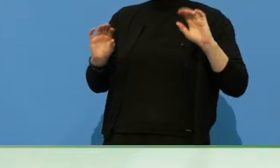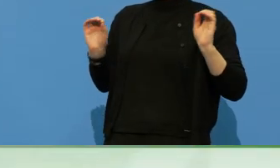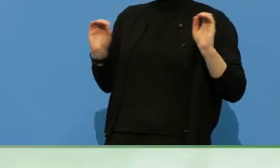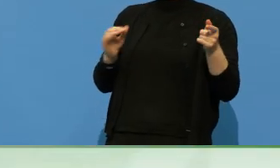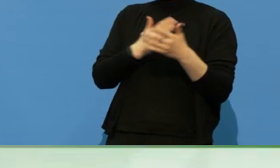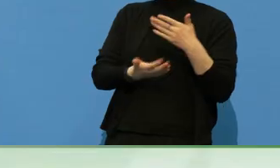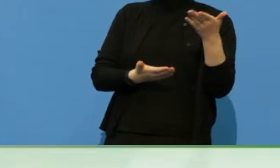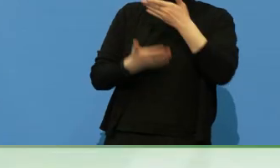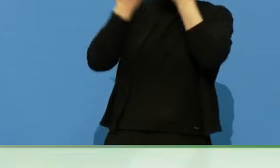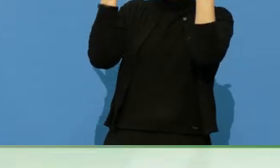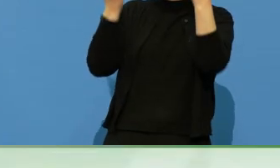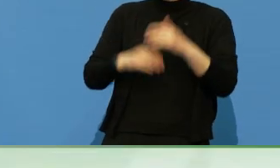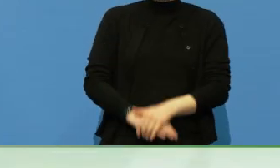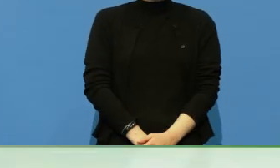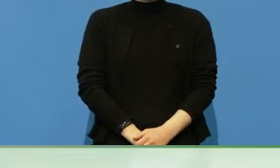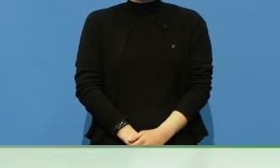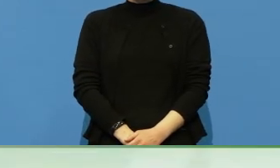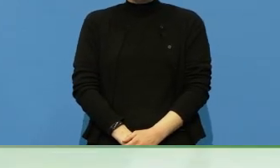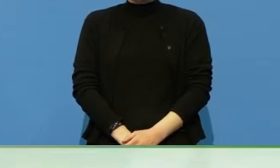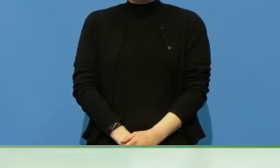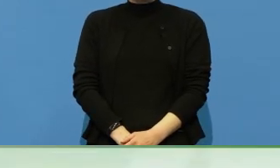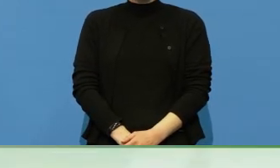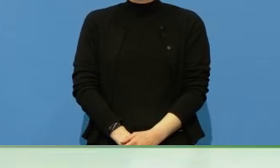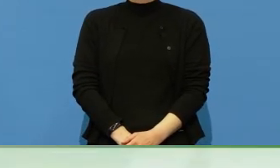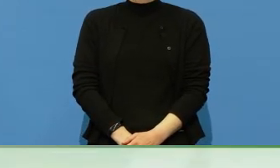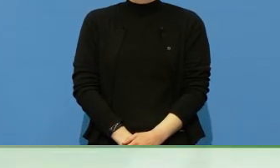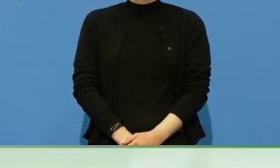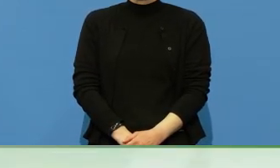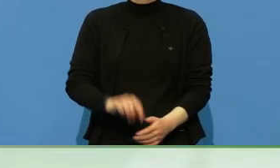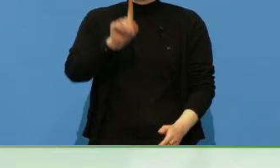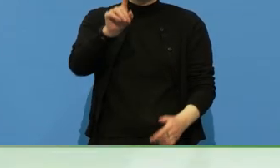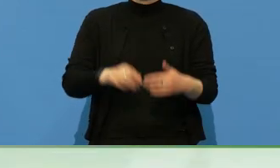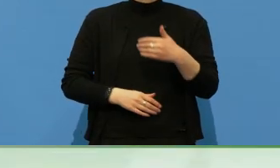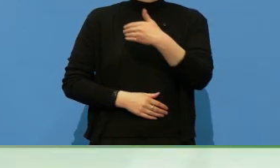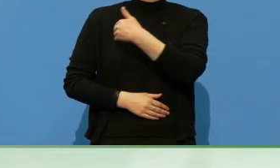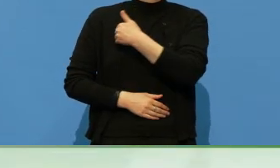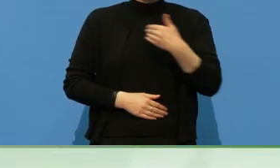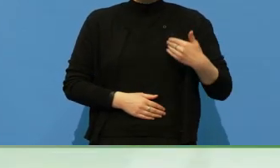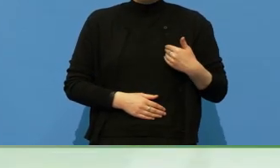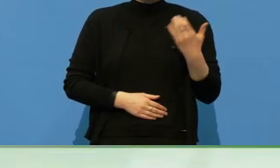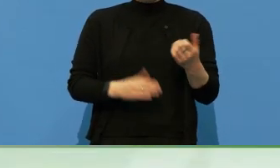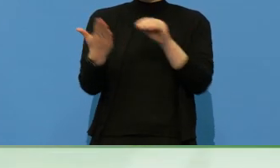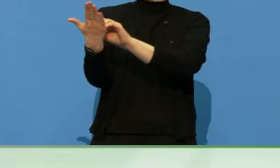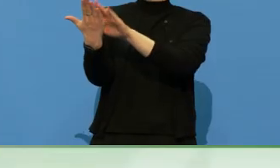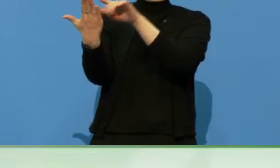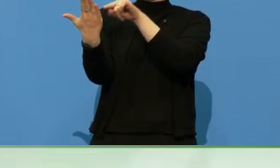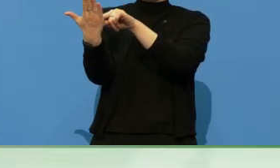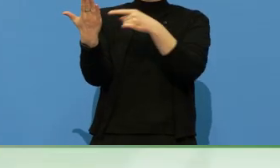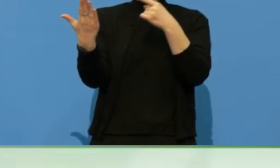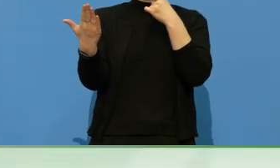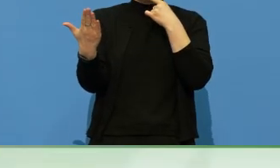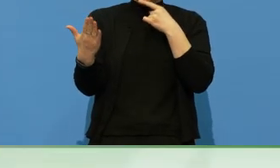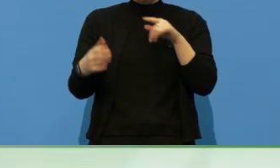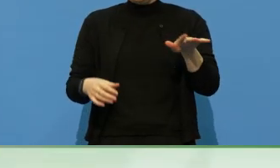have regulations about hiring people with disabilities, and every company should hire 6% of people with disabilities. So our answer